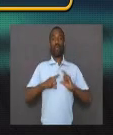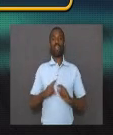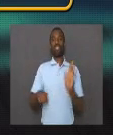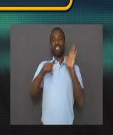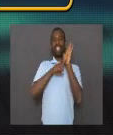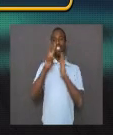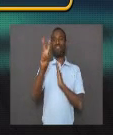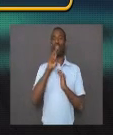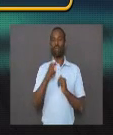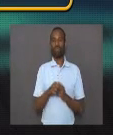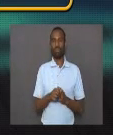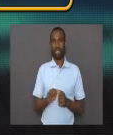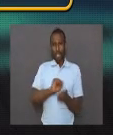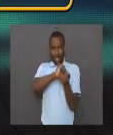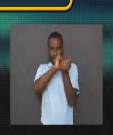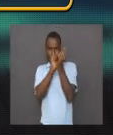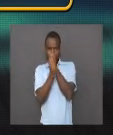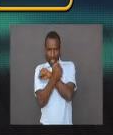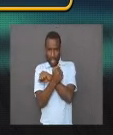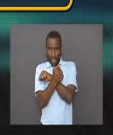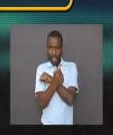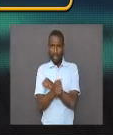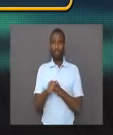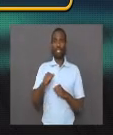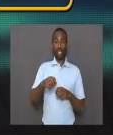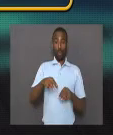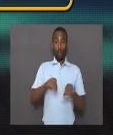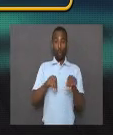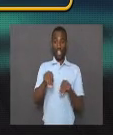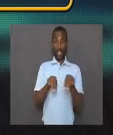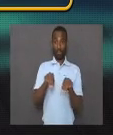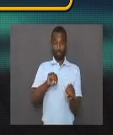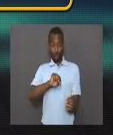The change in the particle's momentum is